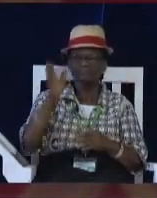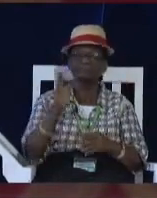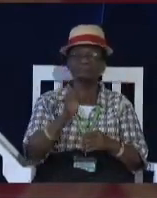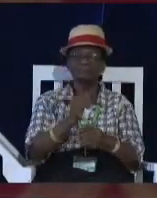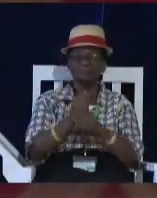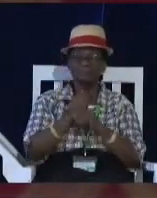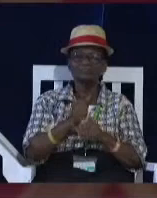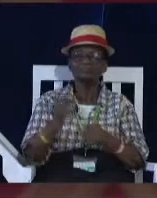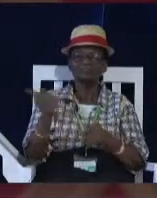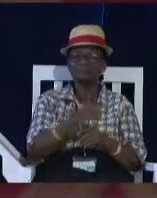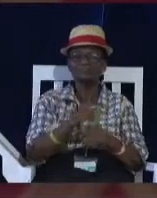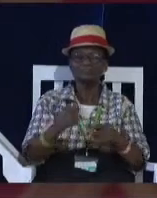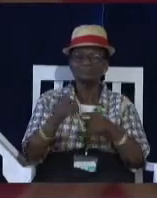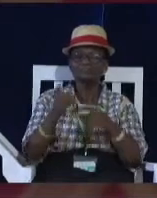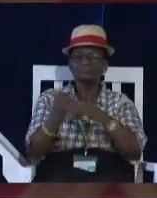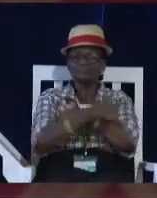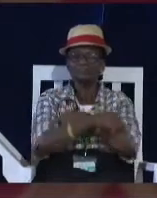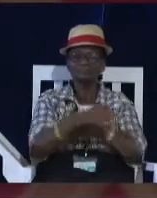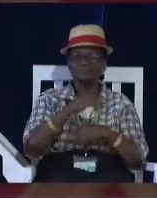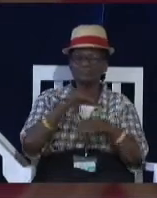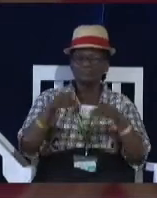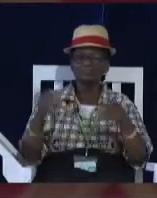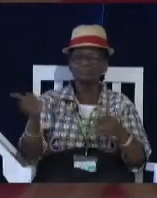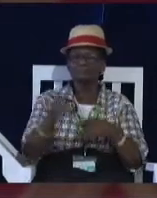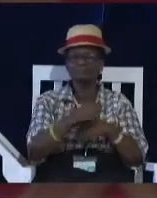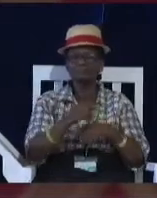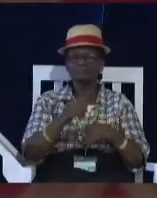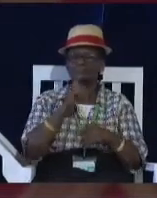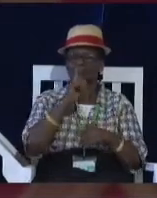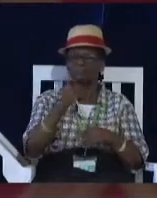you today and give you genuine salvation.